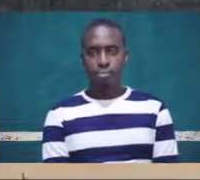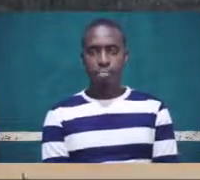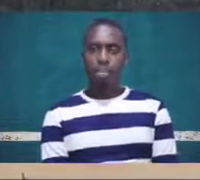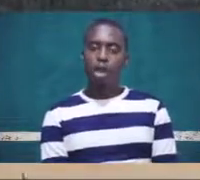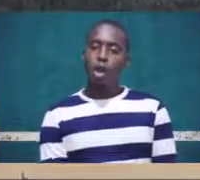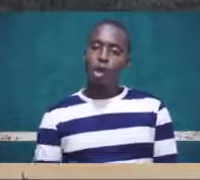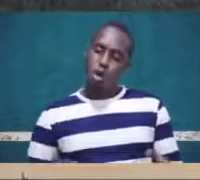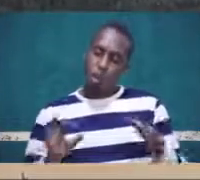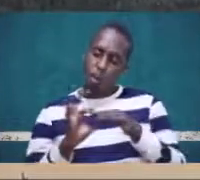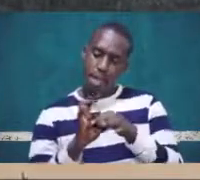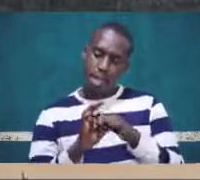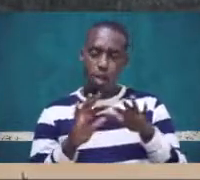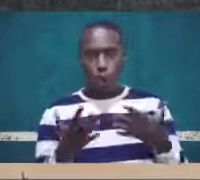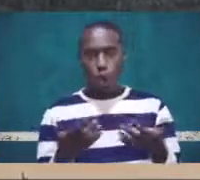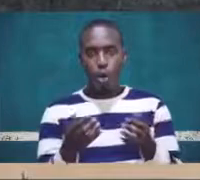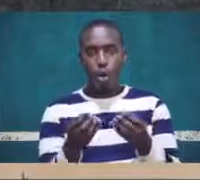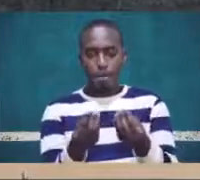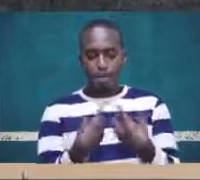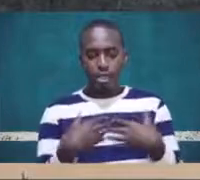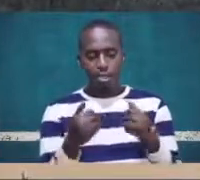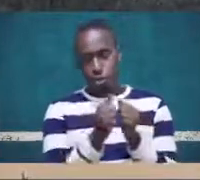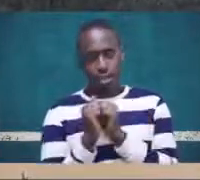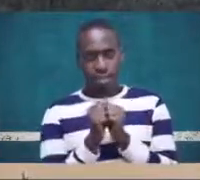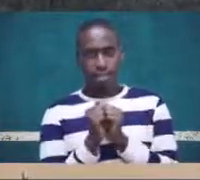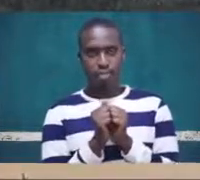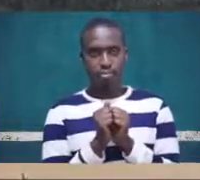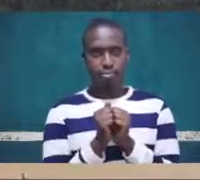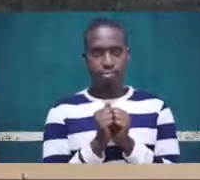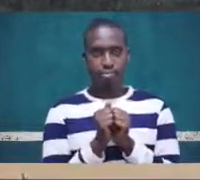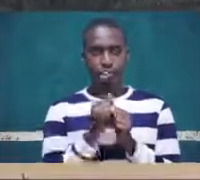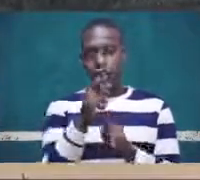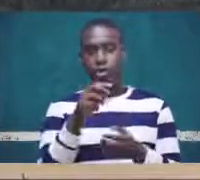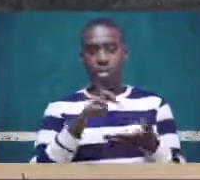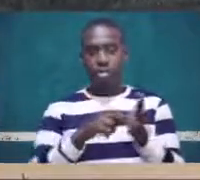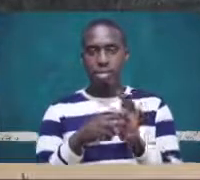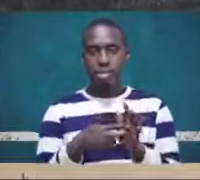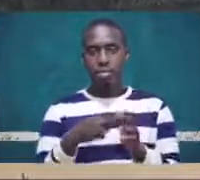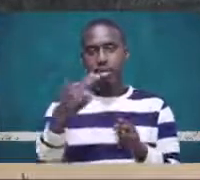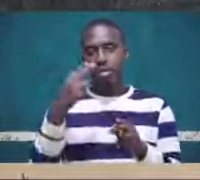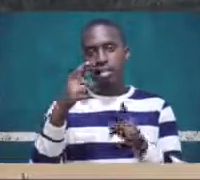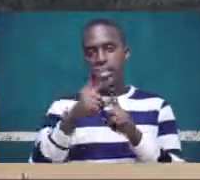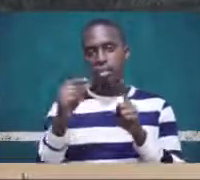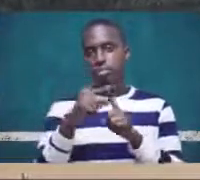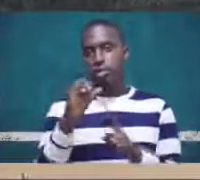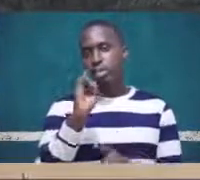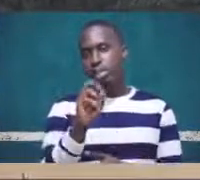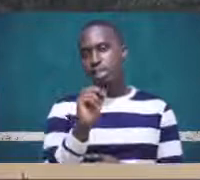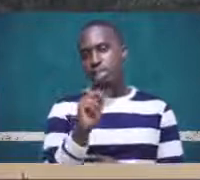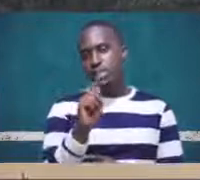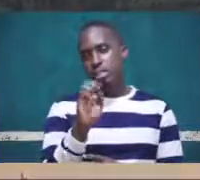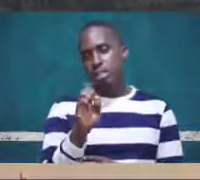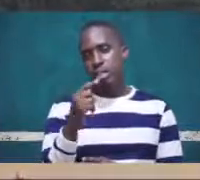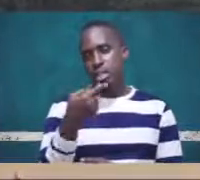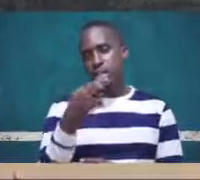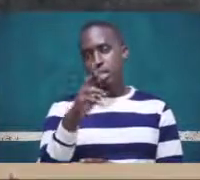or bring together. That is the meaning of the word integrate. To